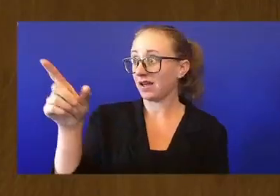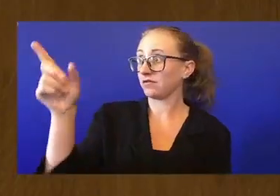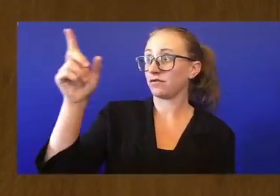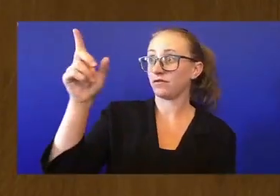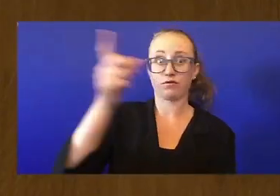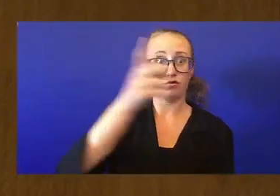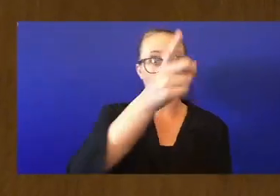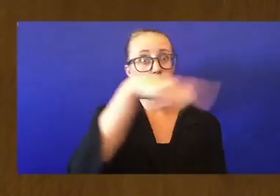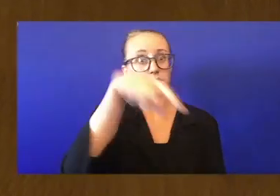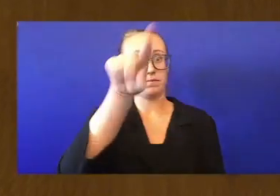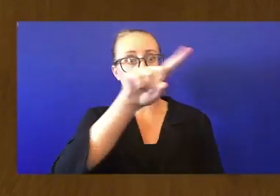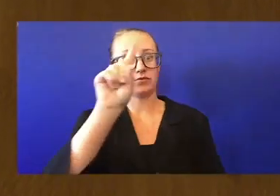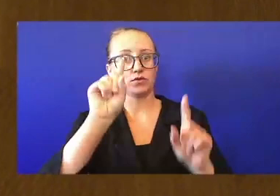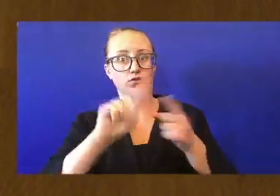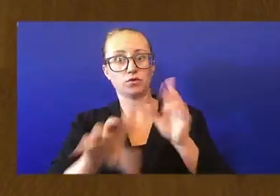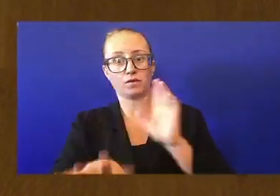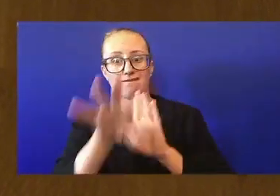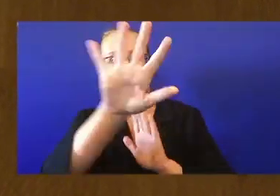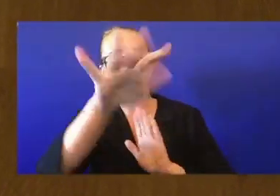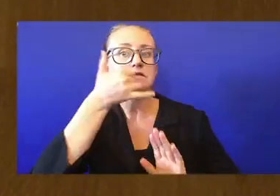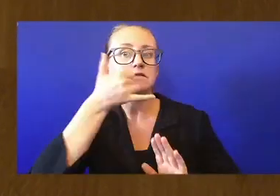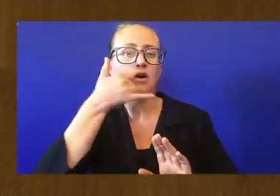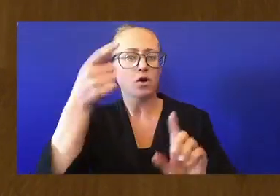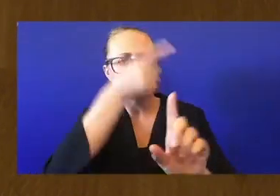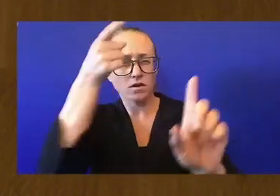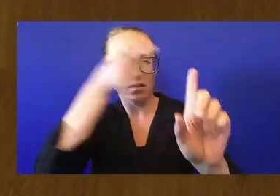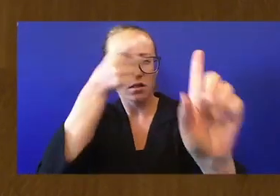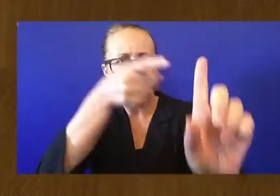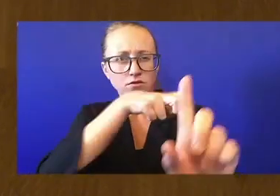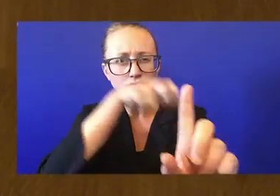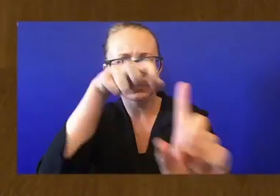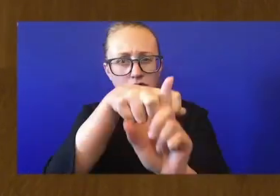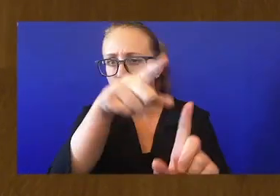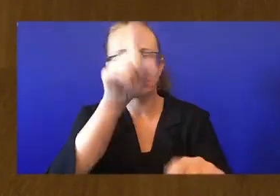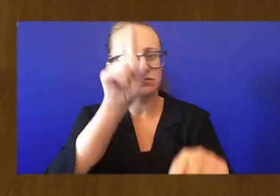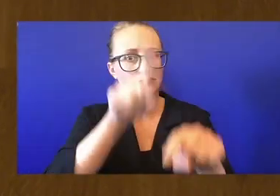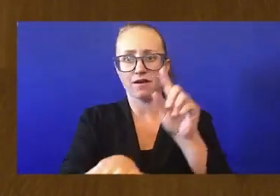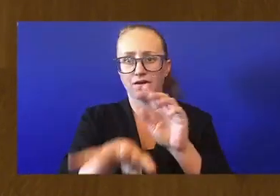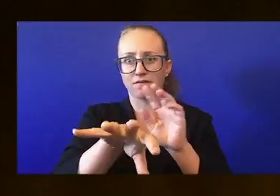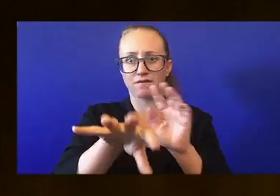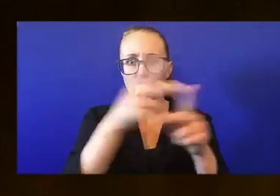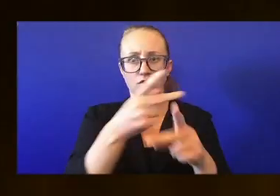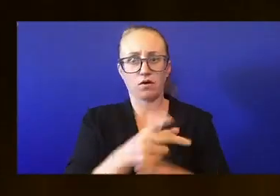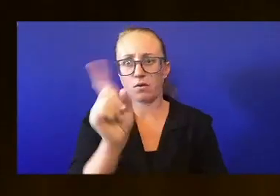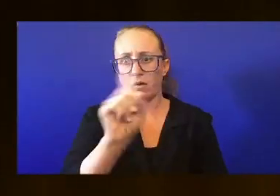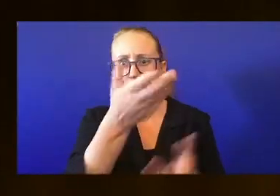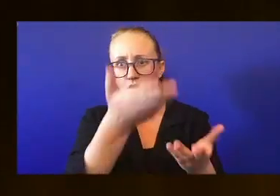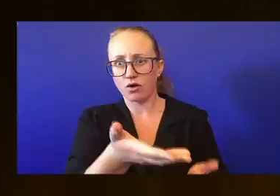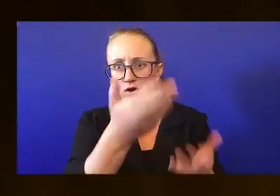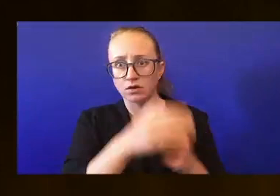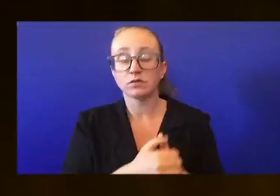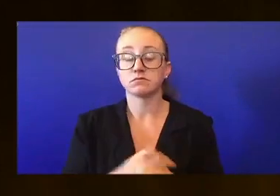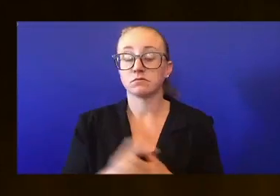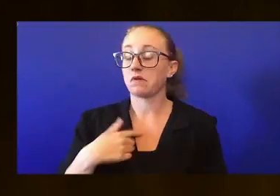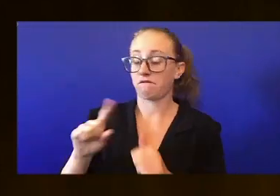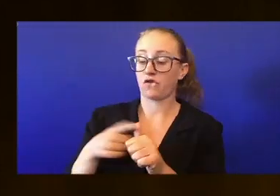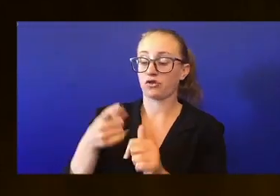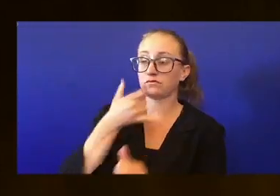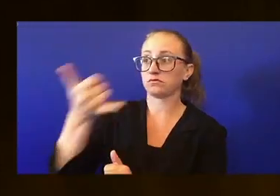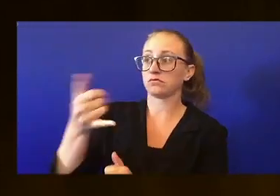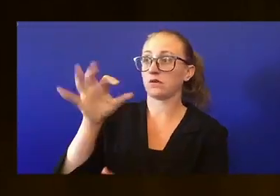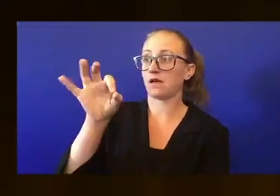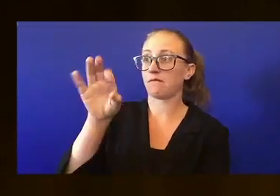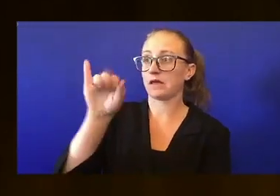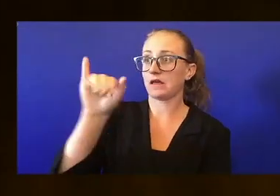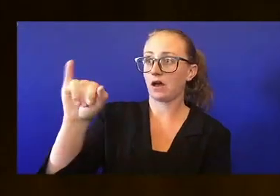or whatever he does has never led authorities to Mr. Goldstein. When I first contacted the FBI, they said, well, they use